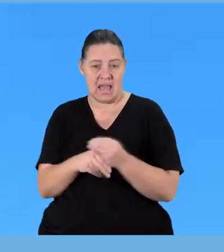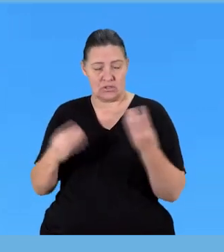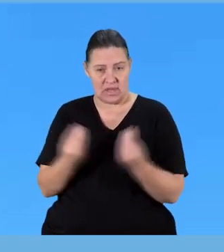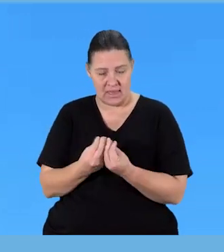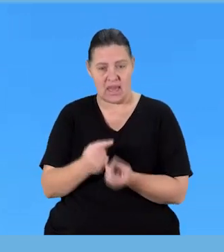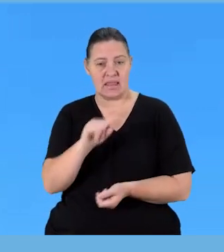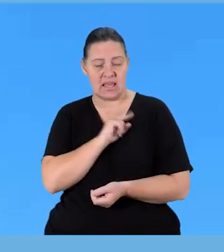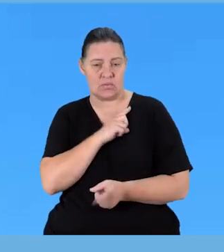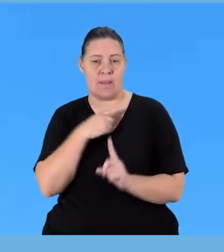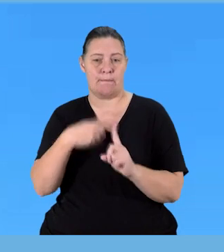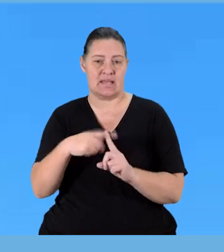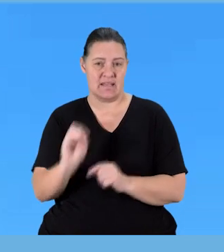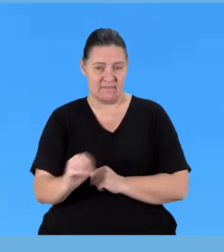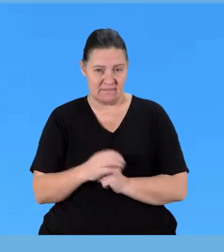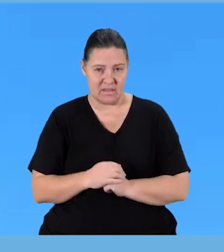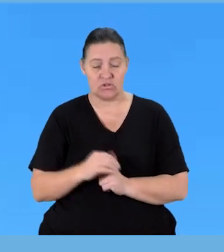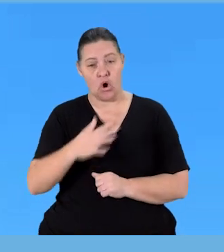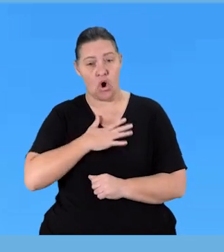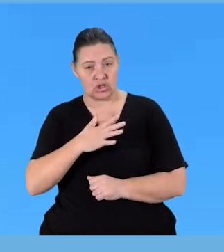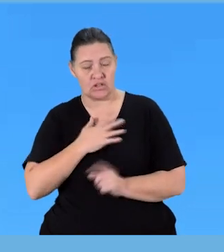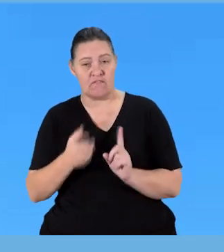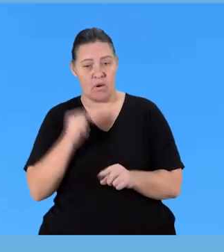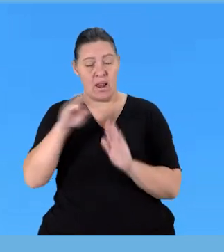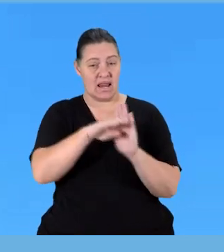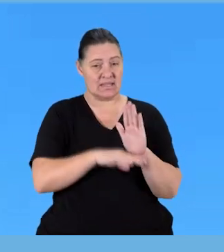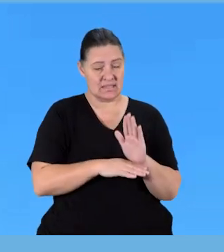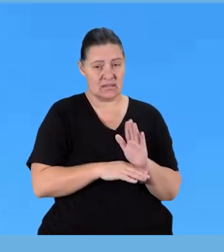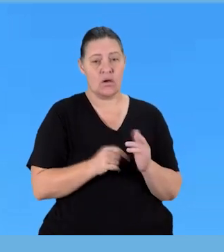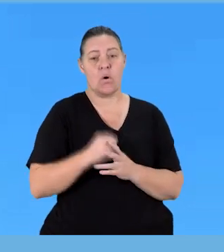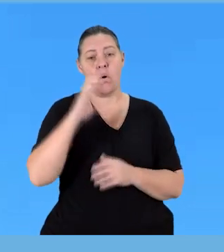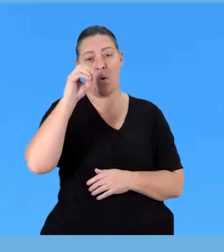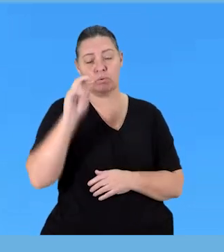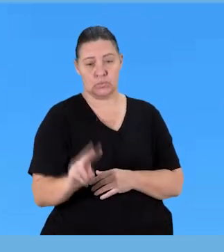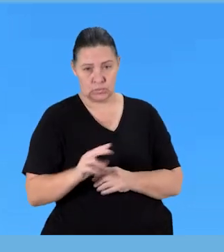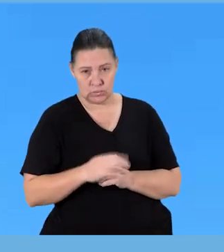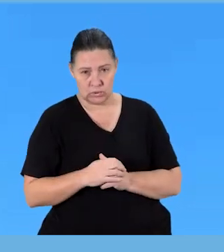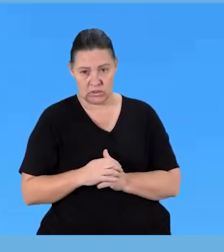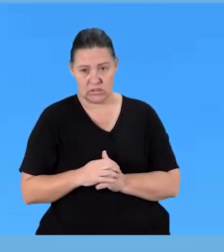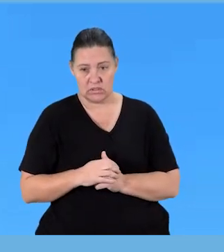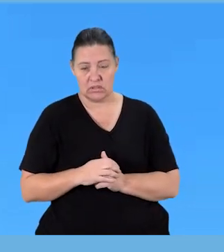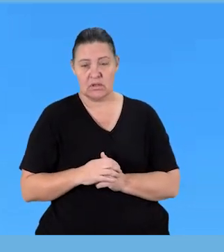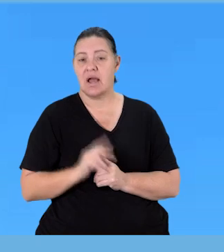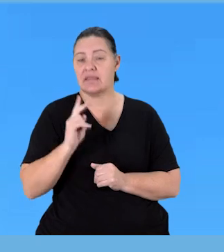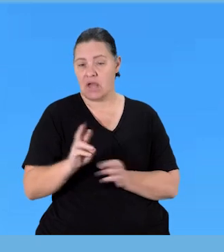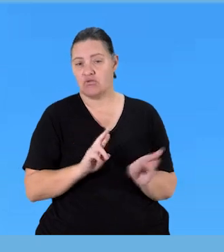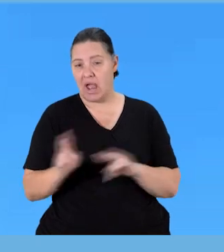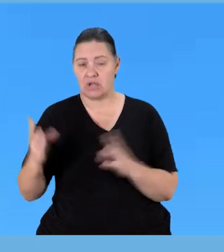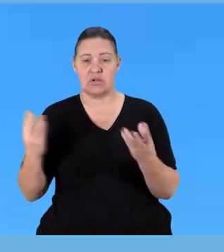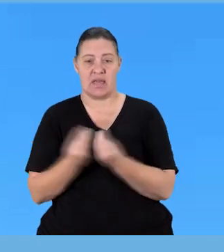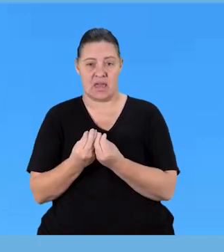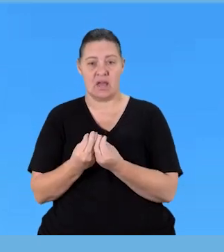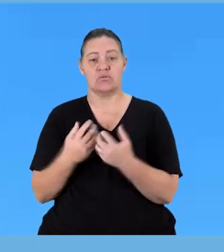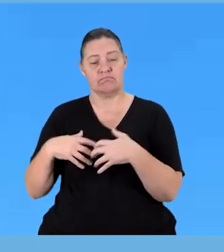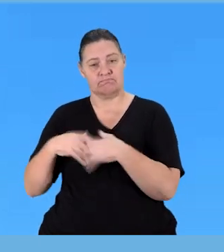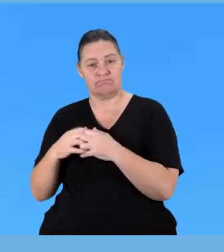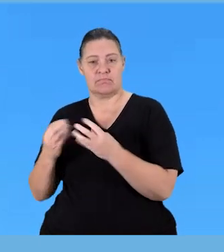hence the plus sign. So our oxygen from the list is O2. They are going to react together to form